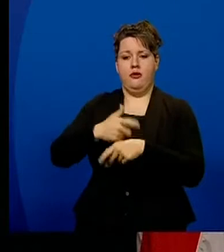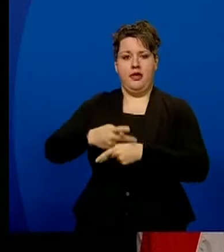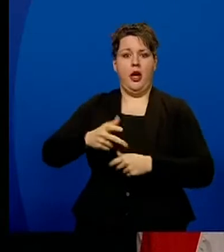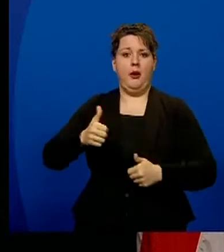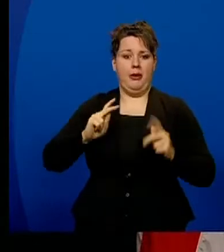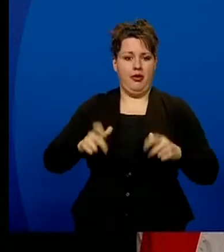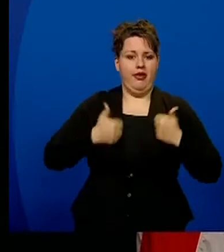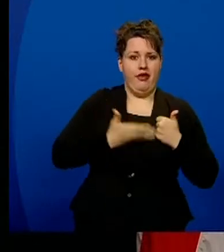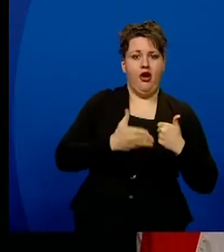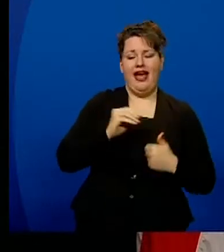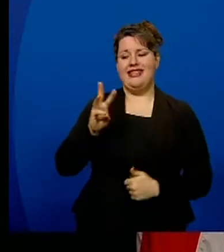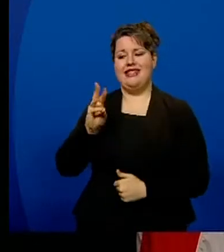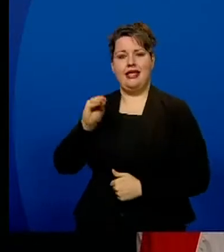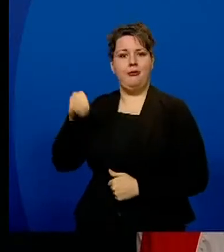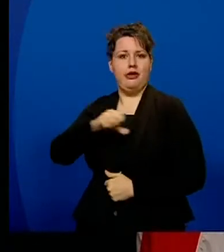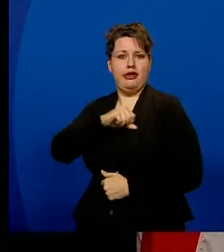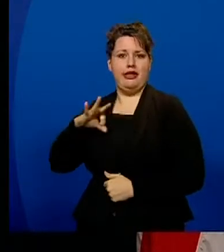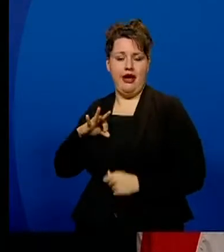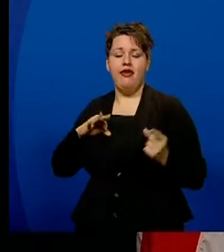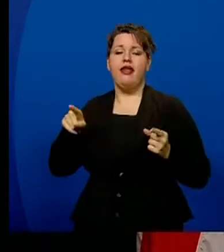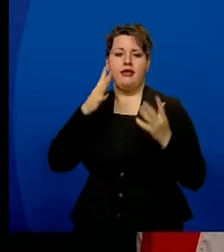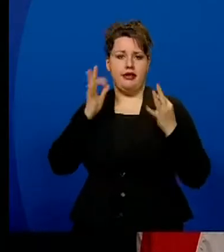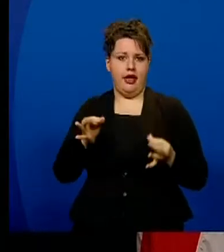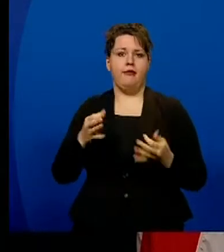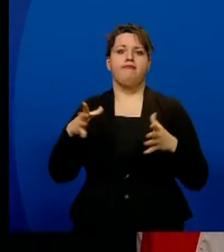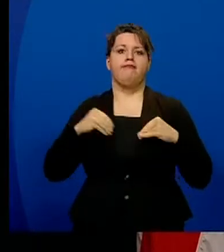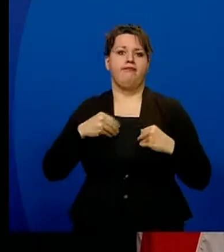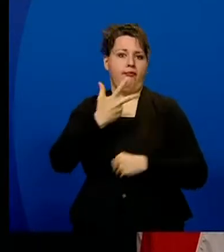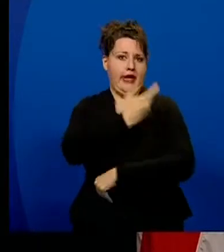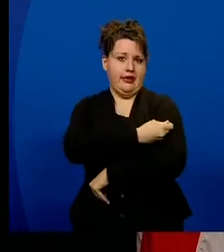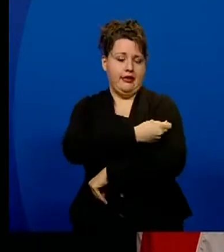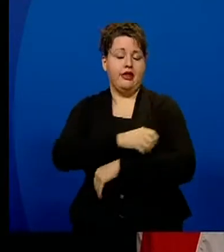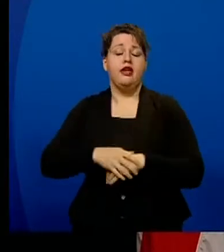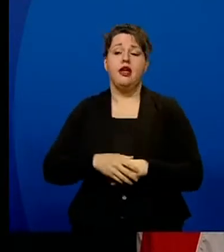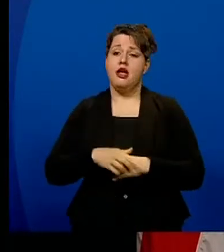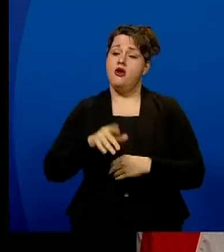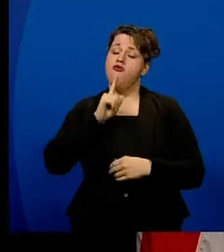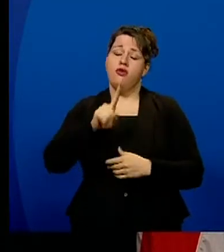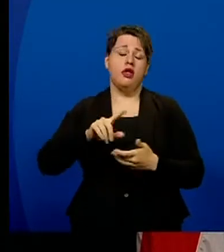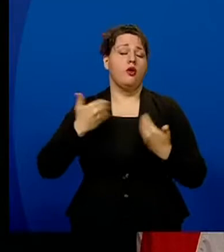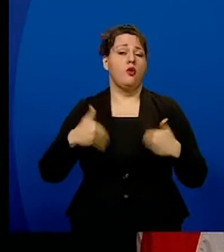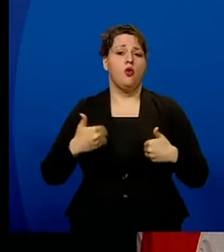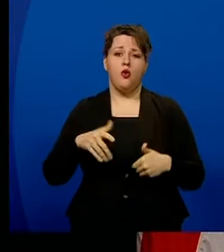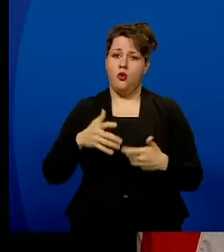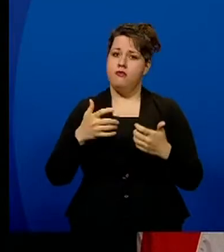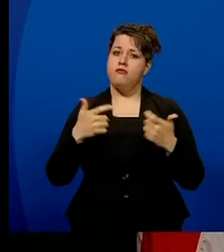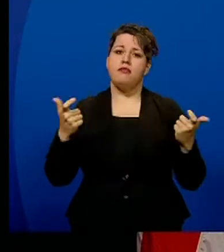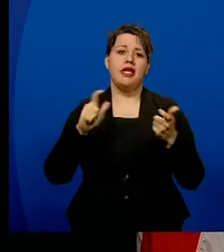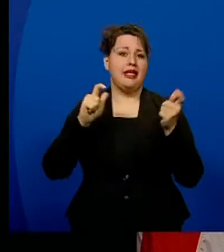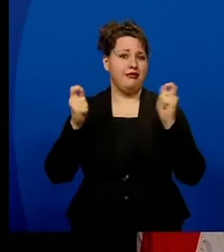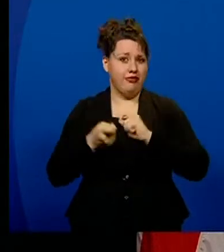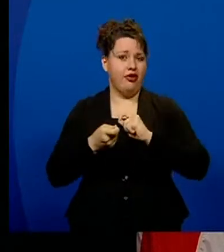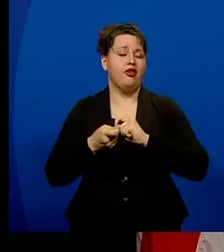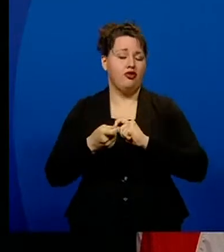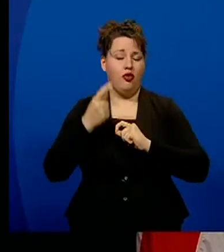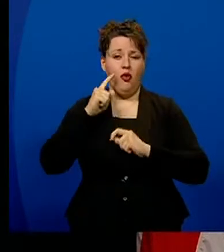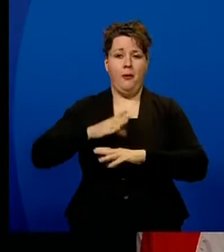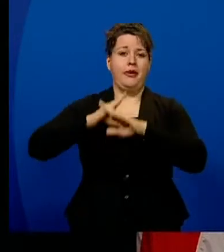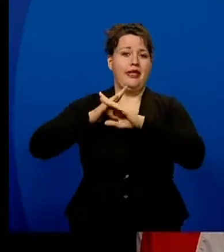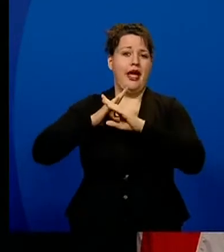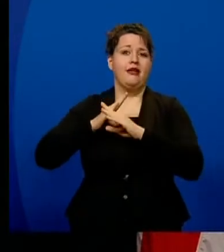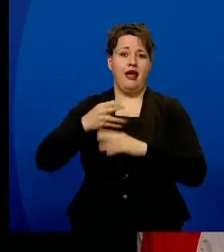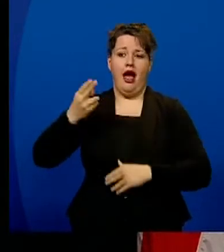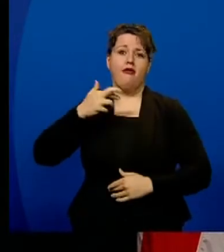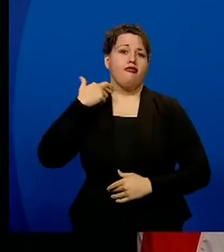approximately 60% of staff have chosen to be vaccinated. And it's made a tremendous difference in protecting our most vulnerable